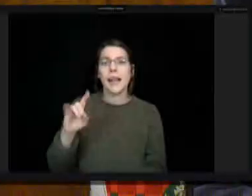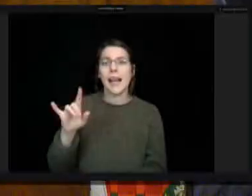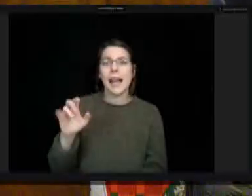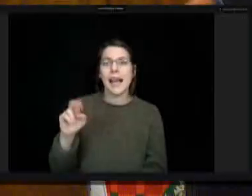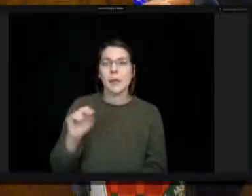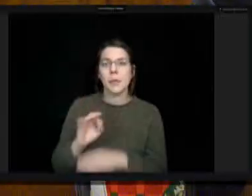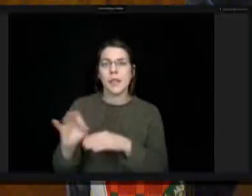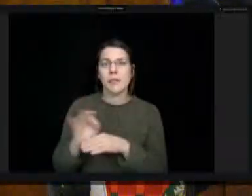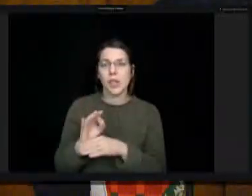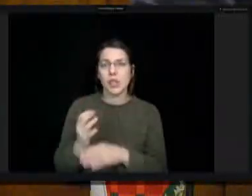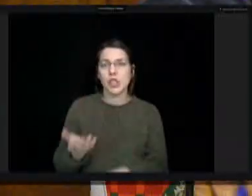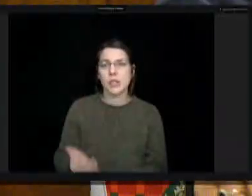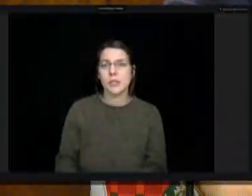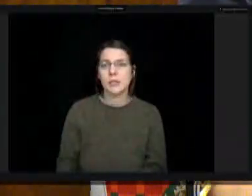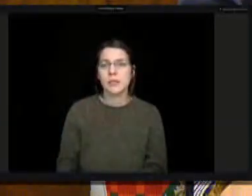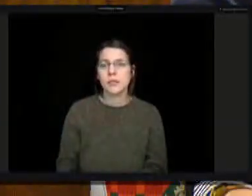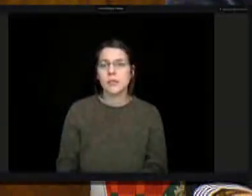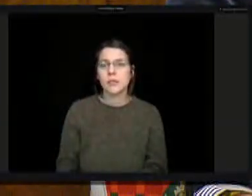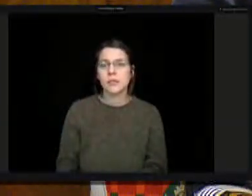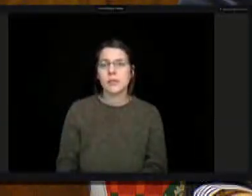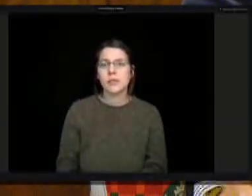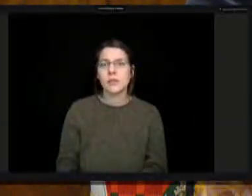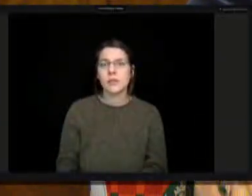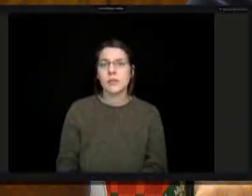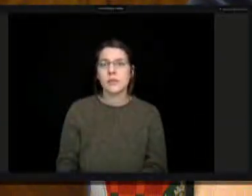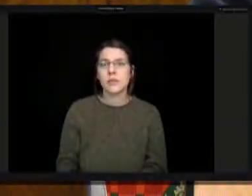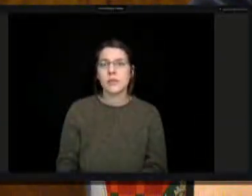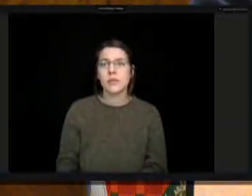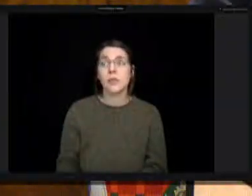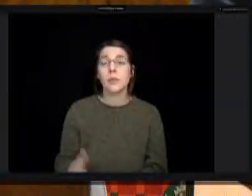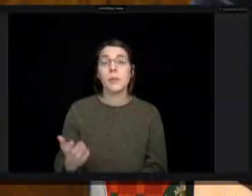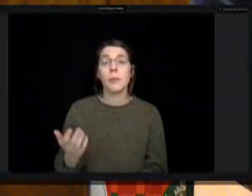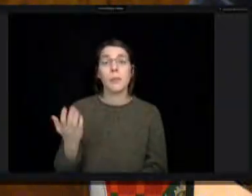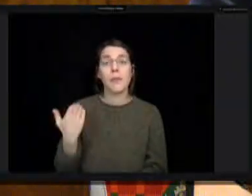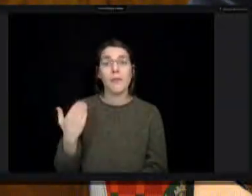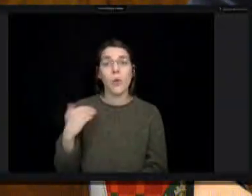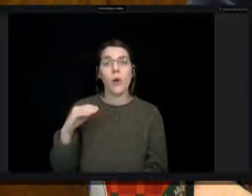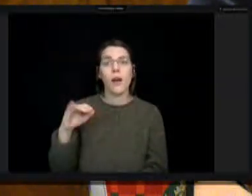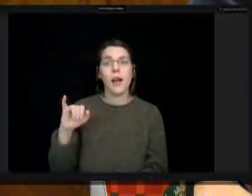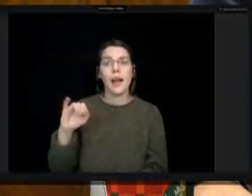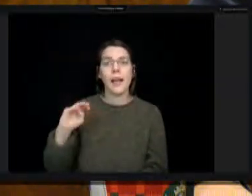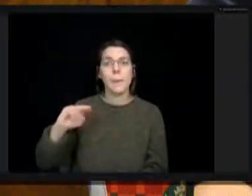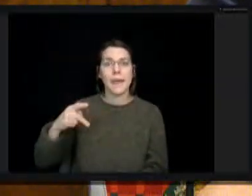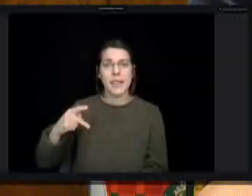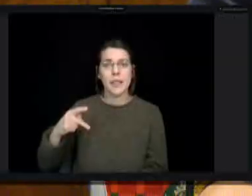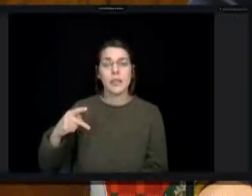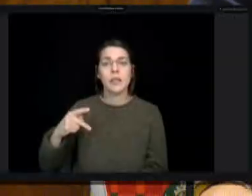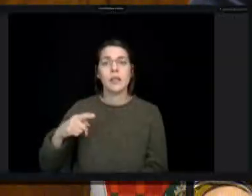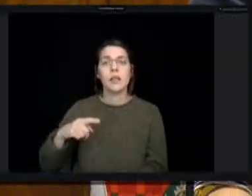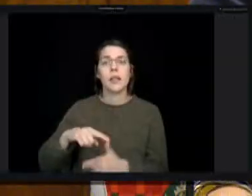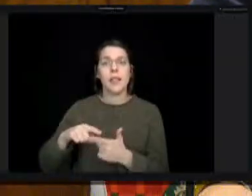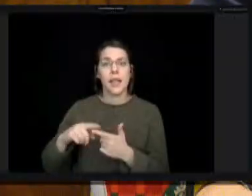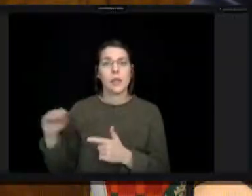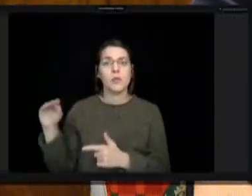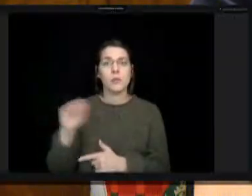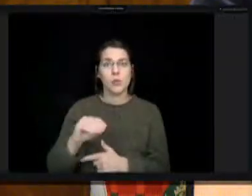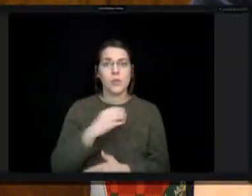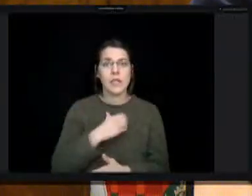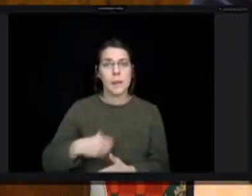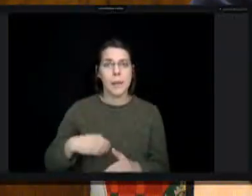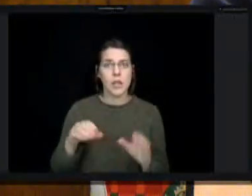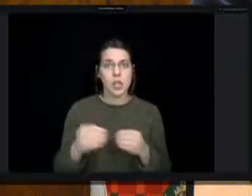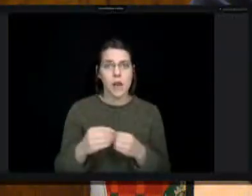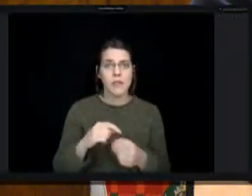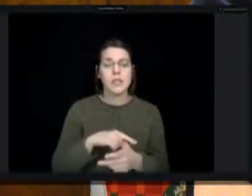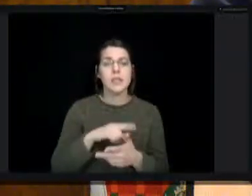Where was it before? It was an IMP, and then it moved to the mayor's office, and it's So it would go from proposed to IMP, move. mayor's, It's proposed to move